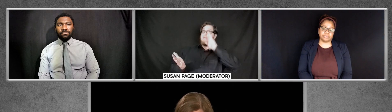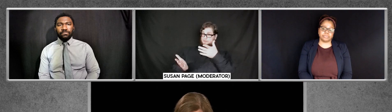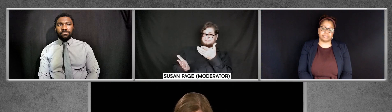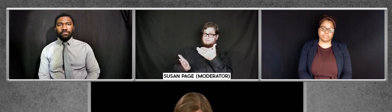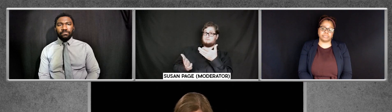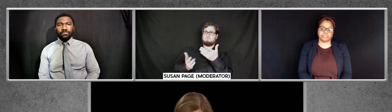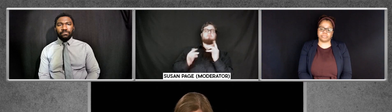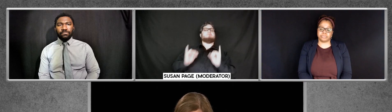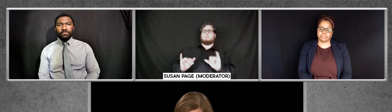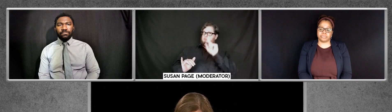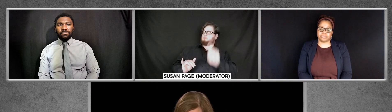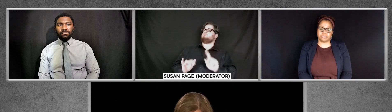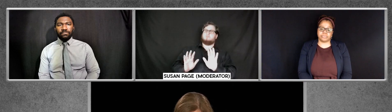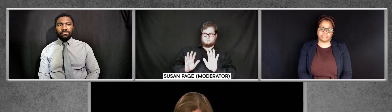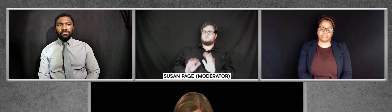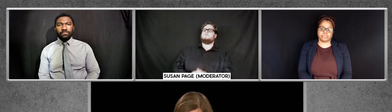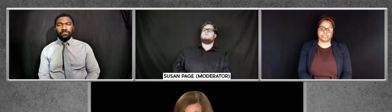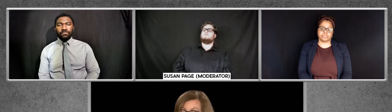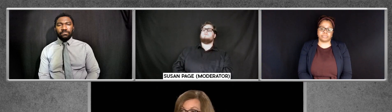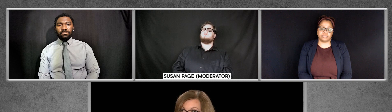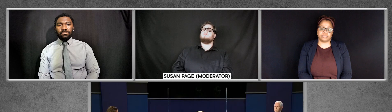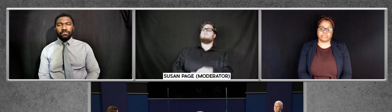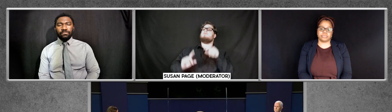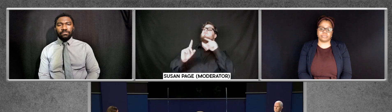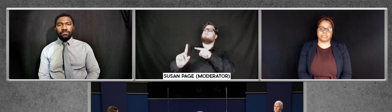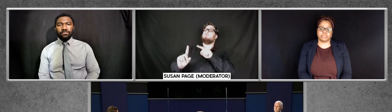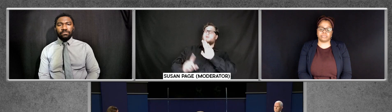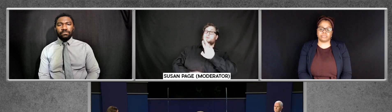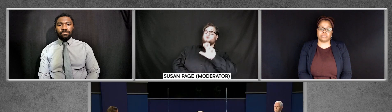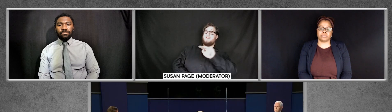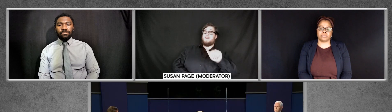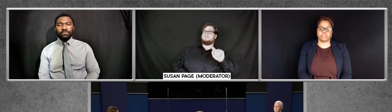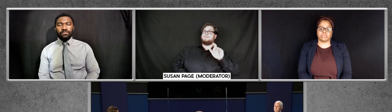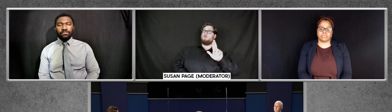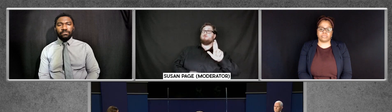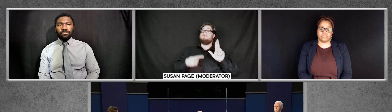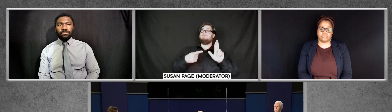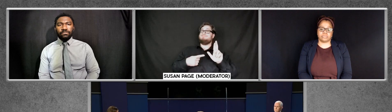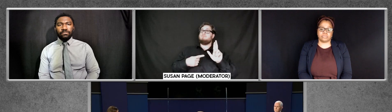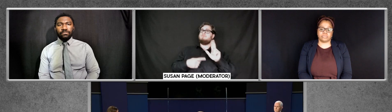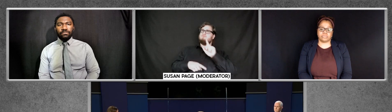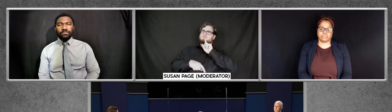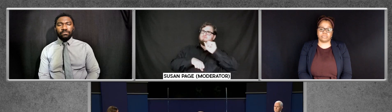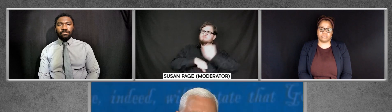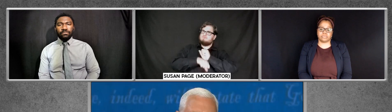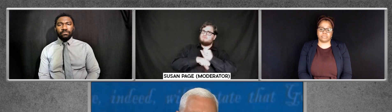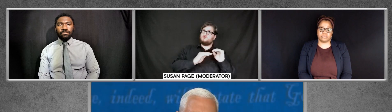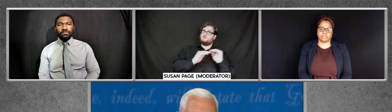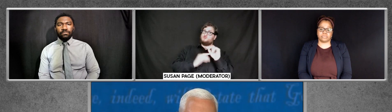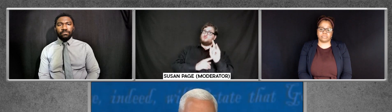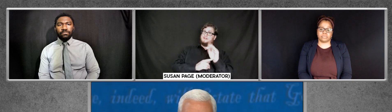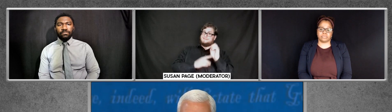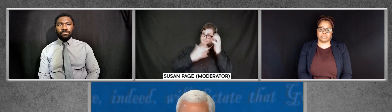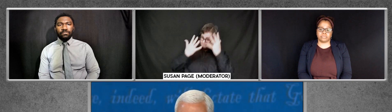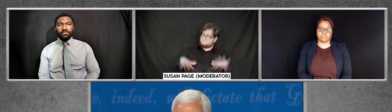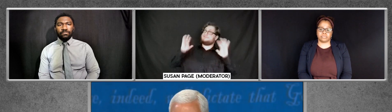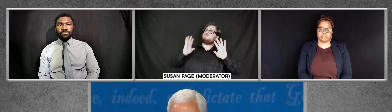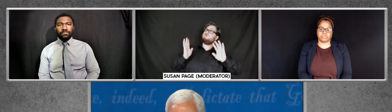to you. In the case of Breonna Taylor, was justice done? You have 2 minutes uninterrupted.